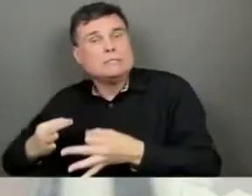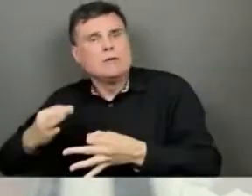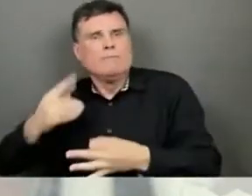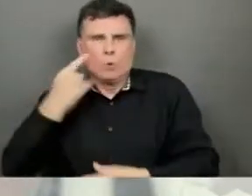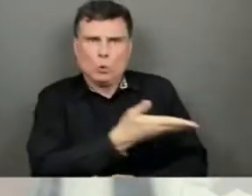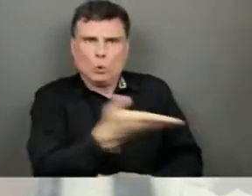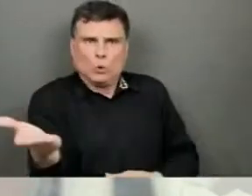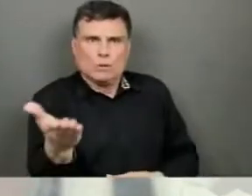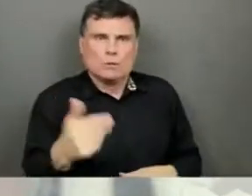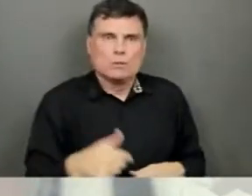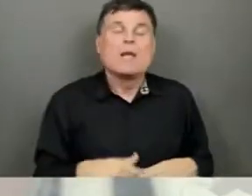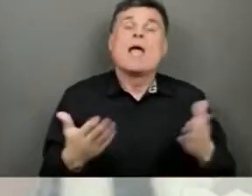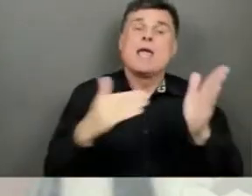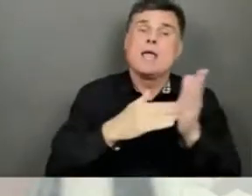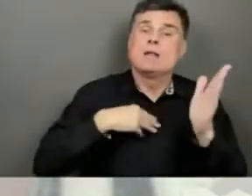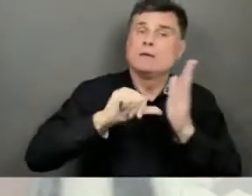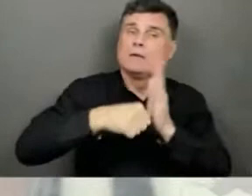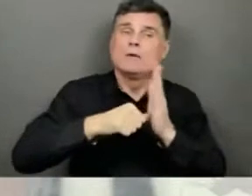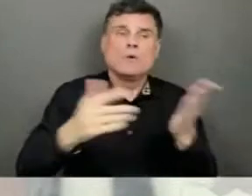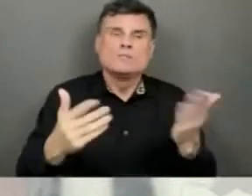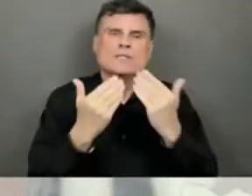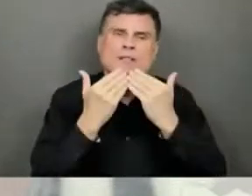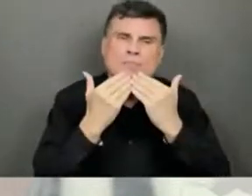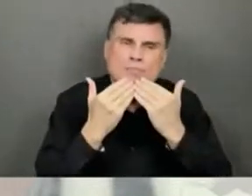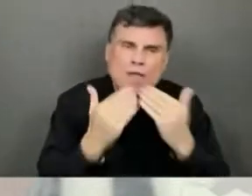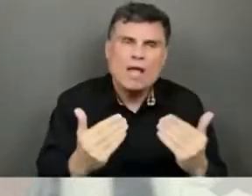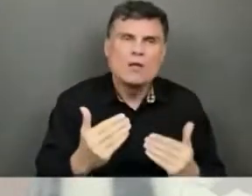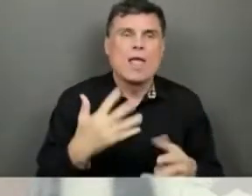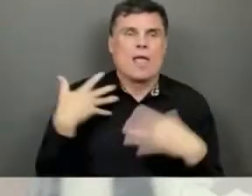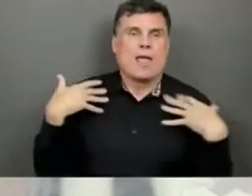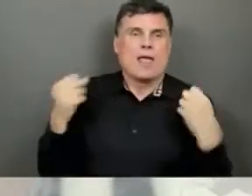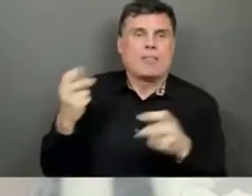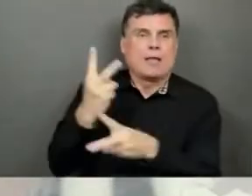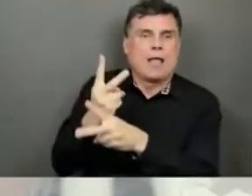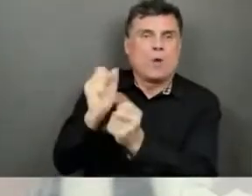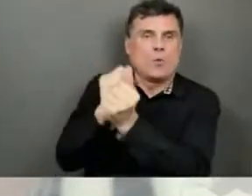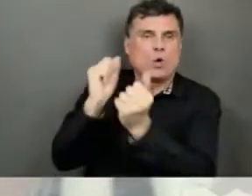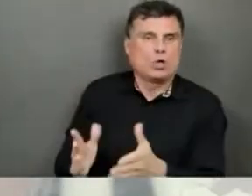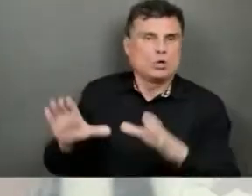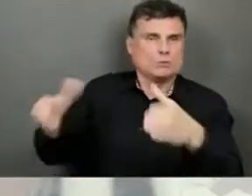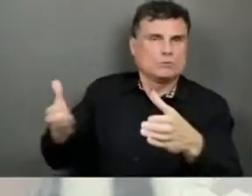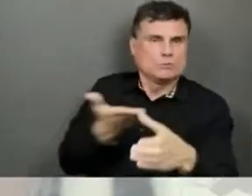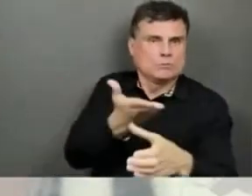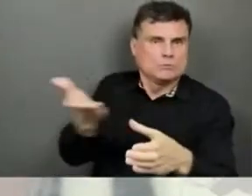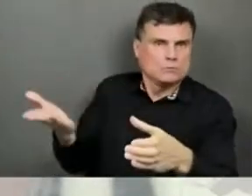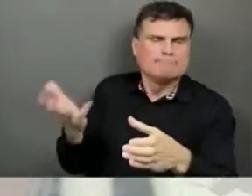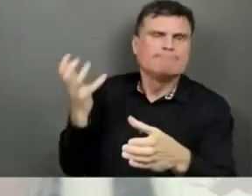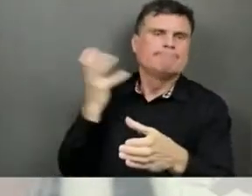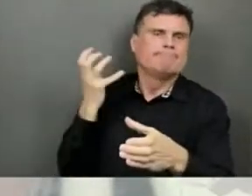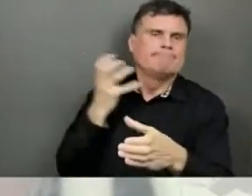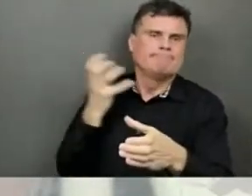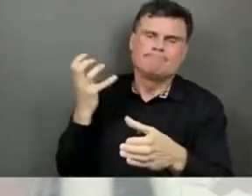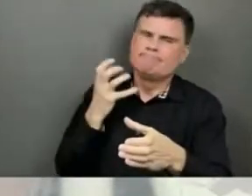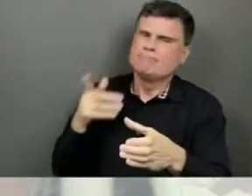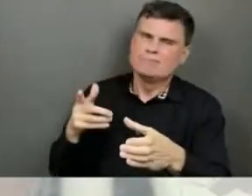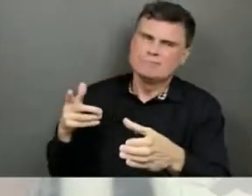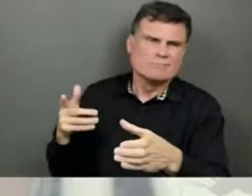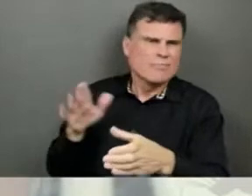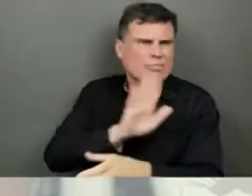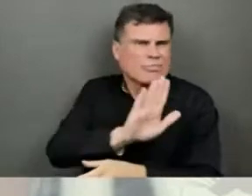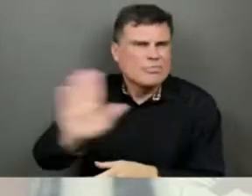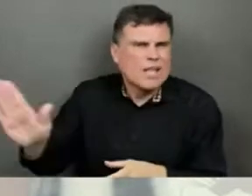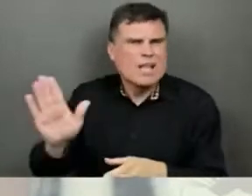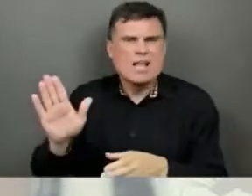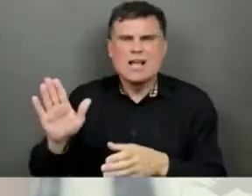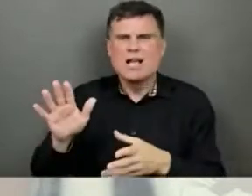of healthcare workers in our province who I think have faced exceptional circumstances, 2